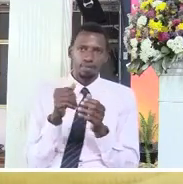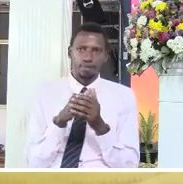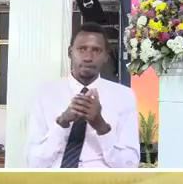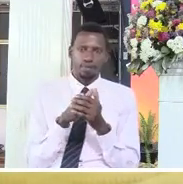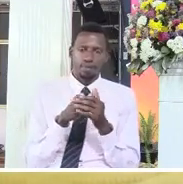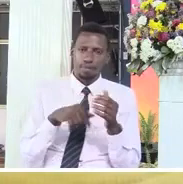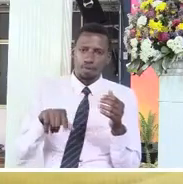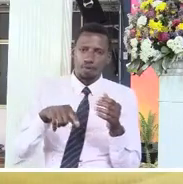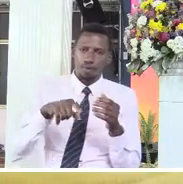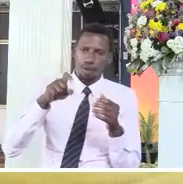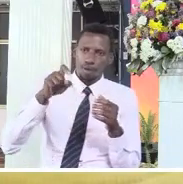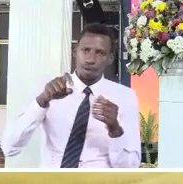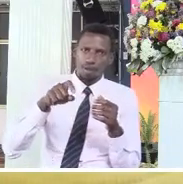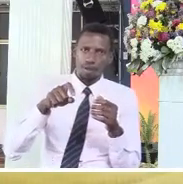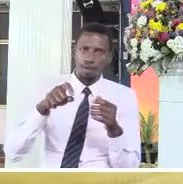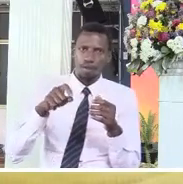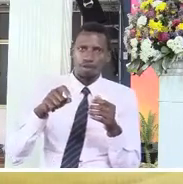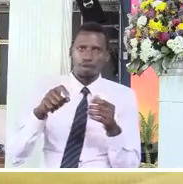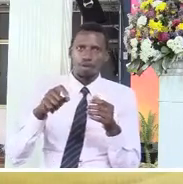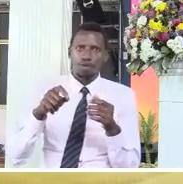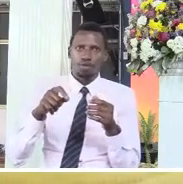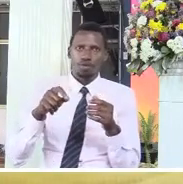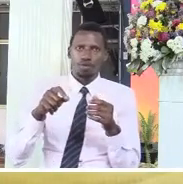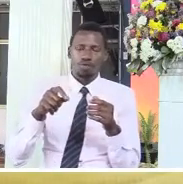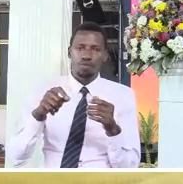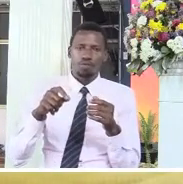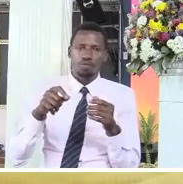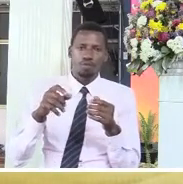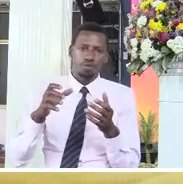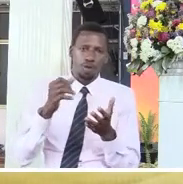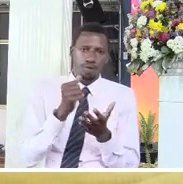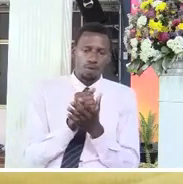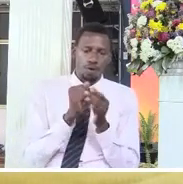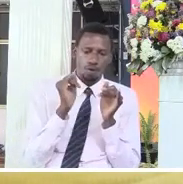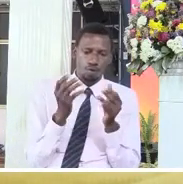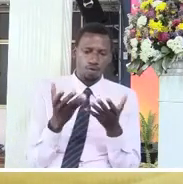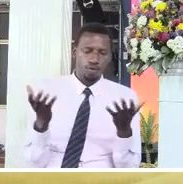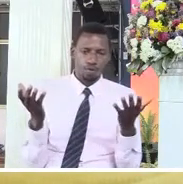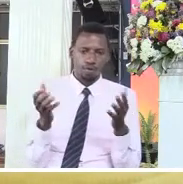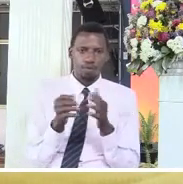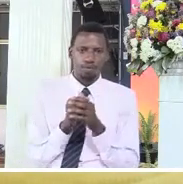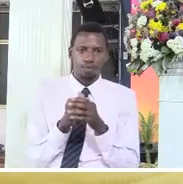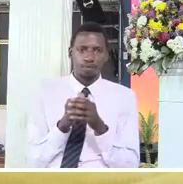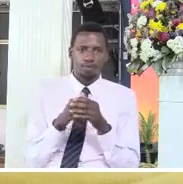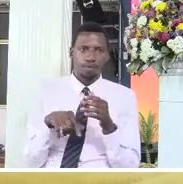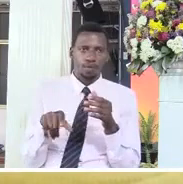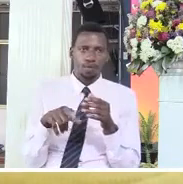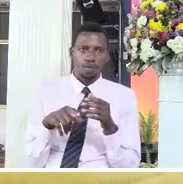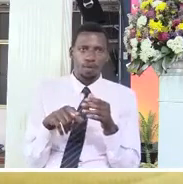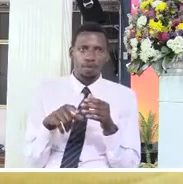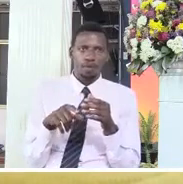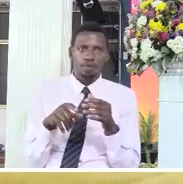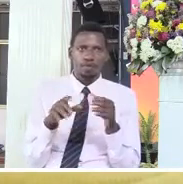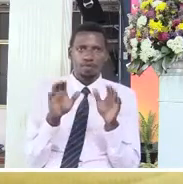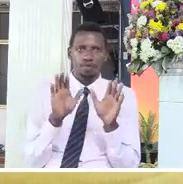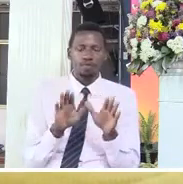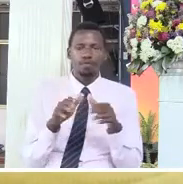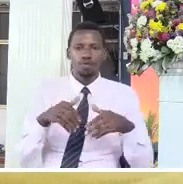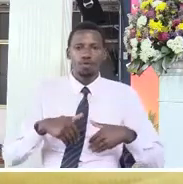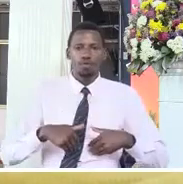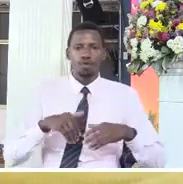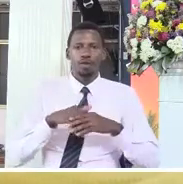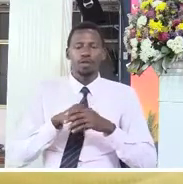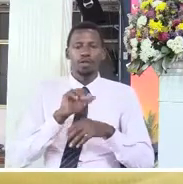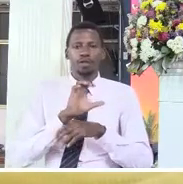to employ new tricks to retain the youth? How do we retain the youth in a